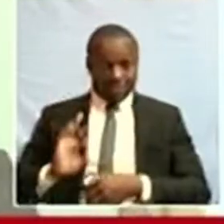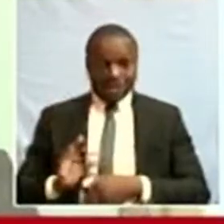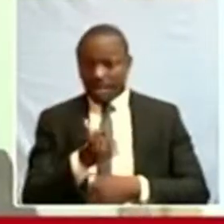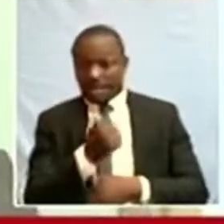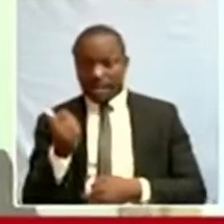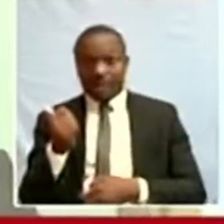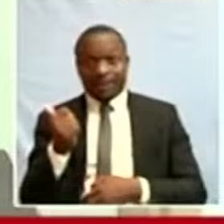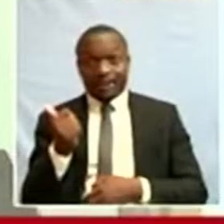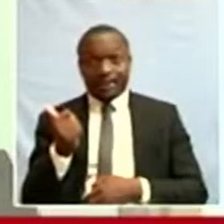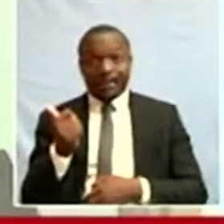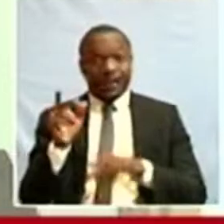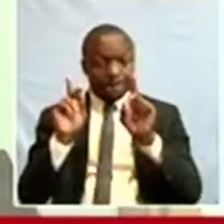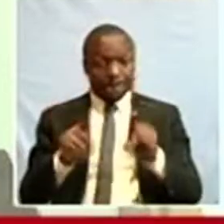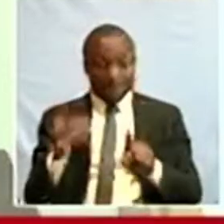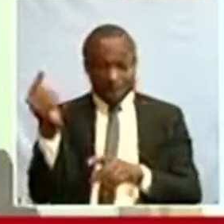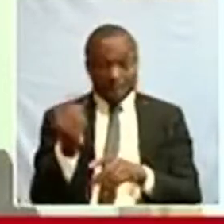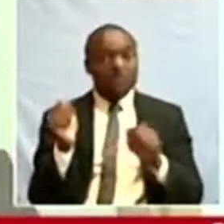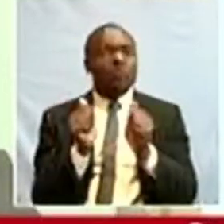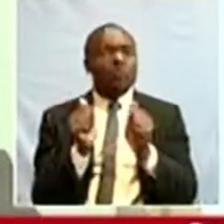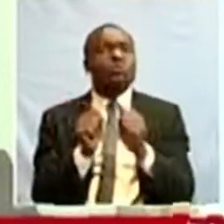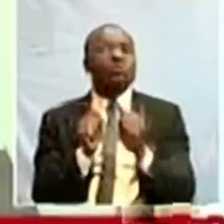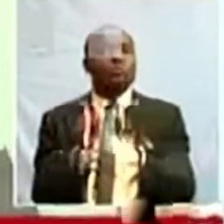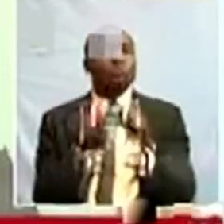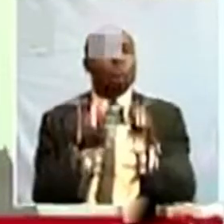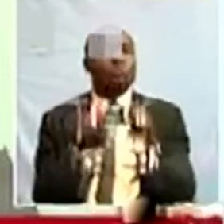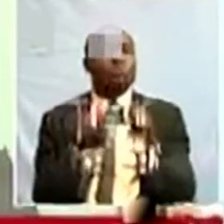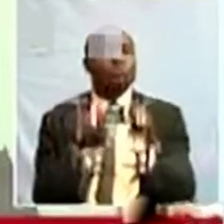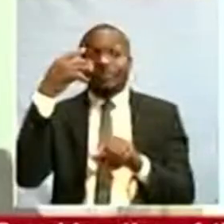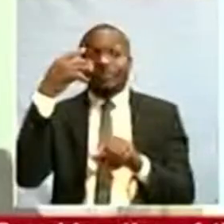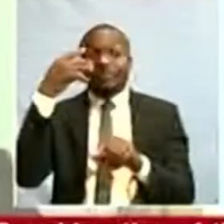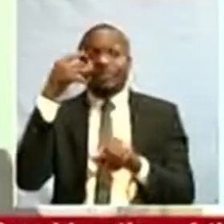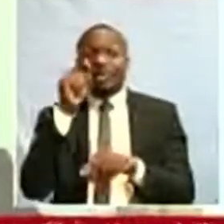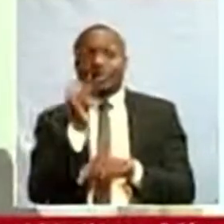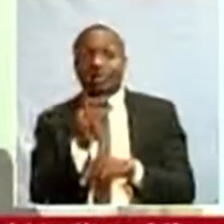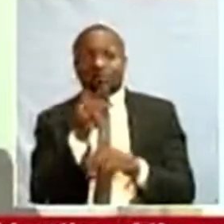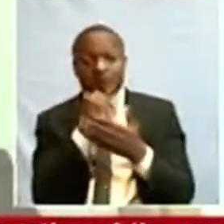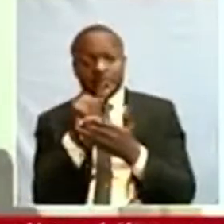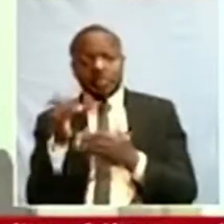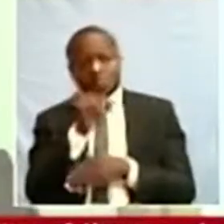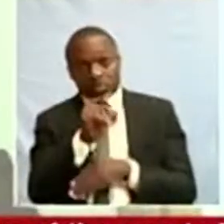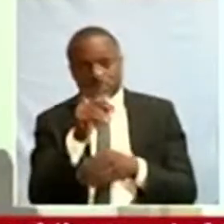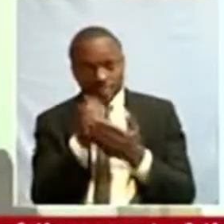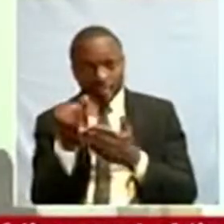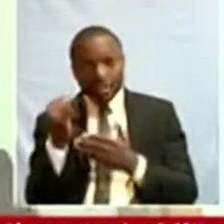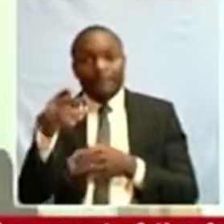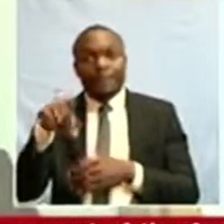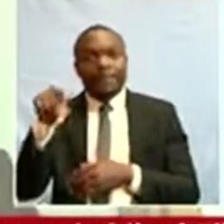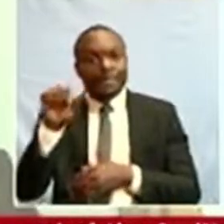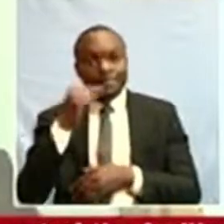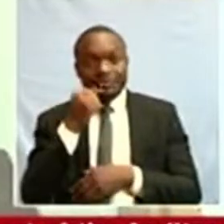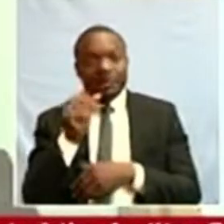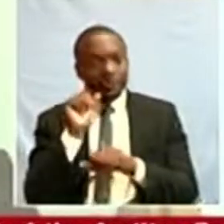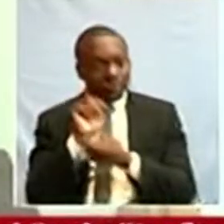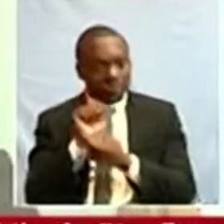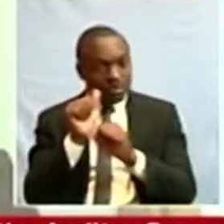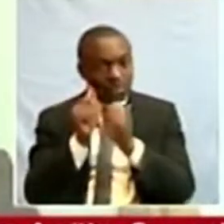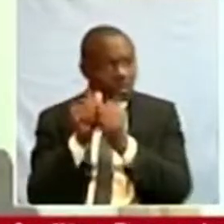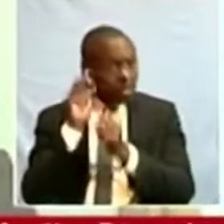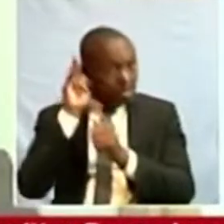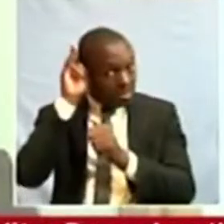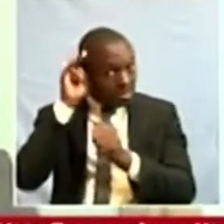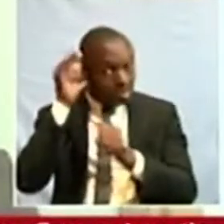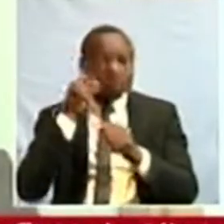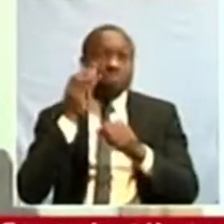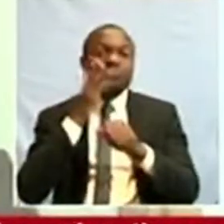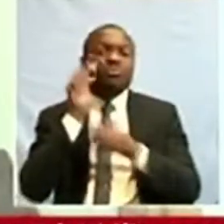comes genuinely with a similar NRC. So for those issues, those are the issues that PS said we are working with the Ministry of Home